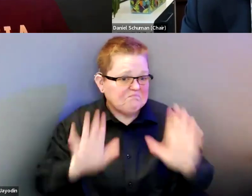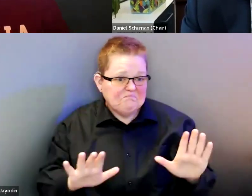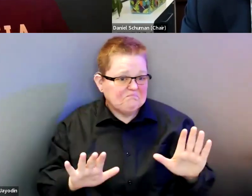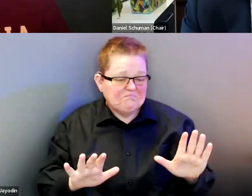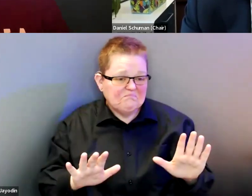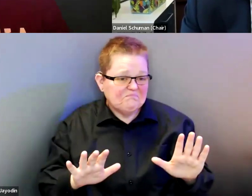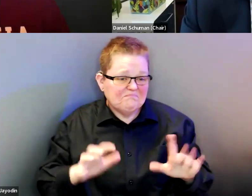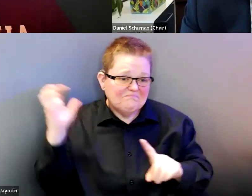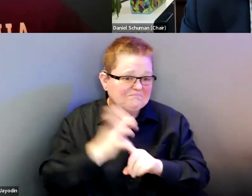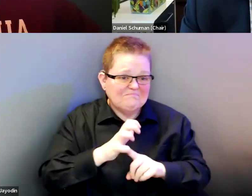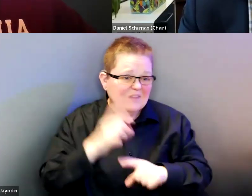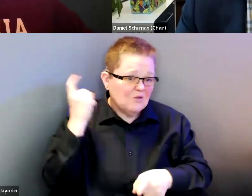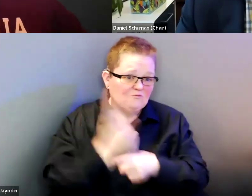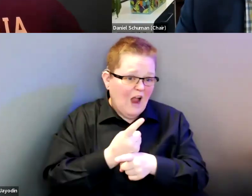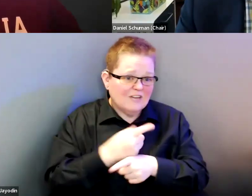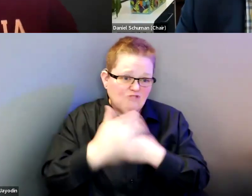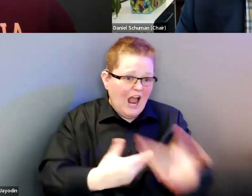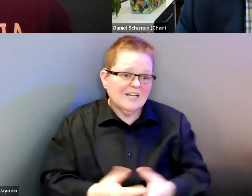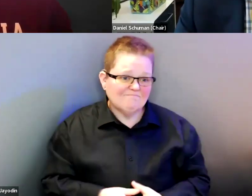definitely on the right track.